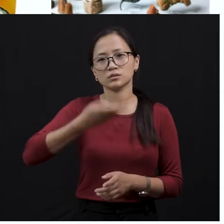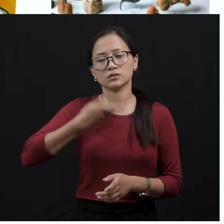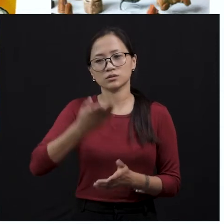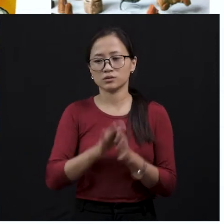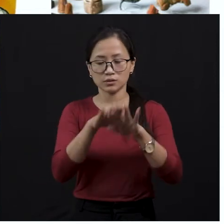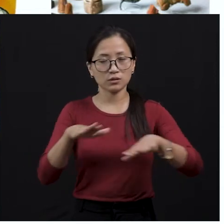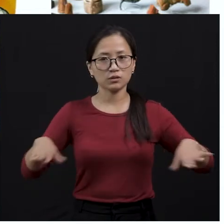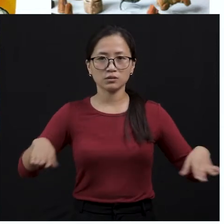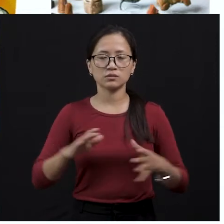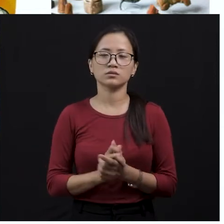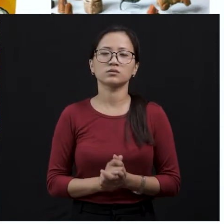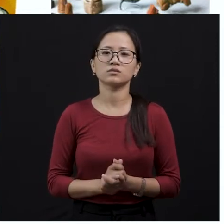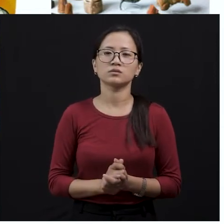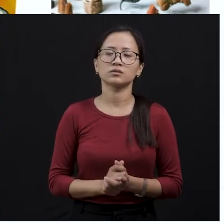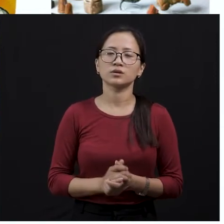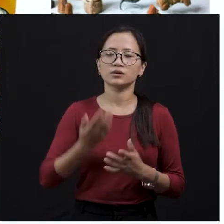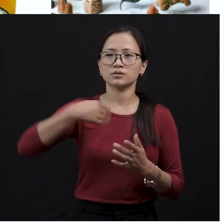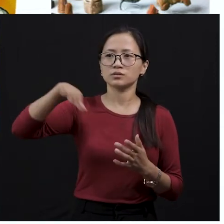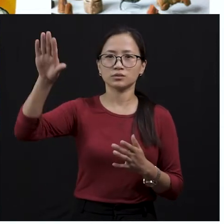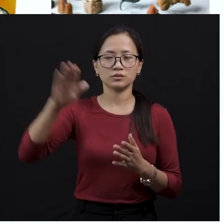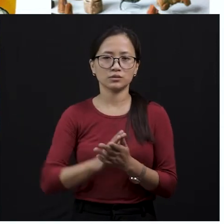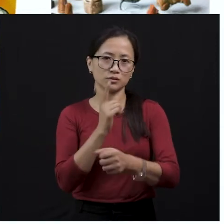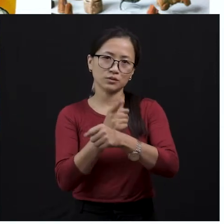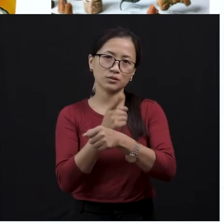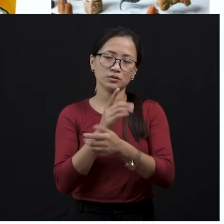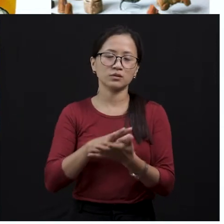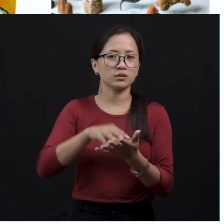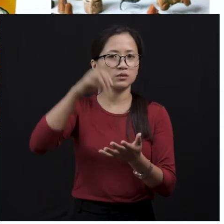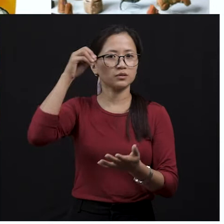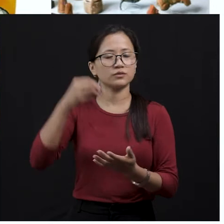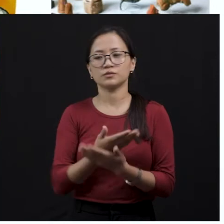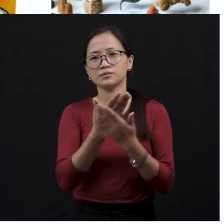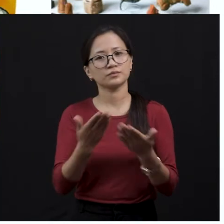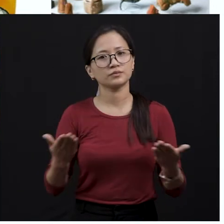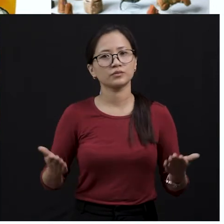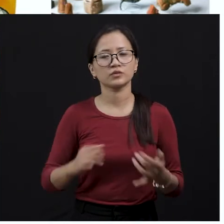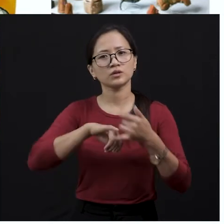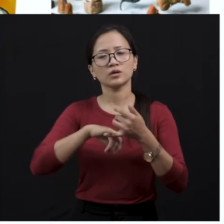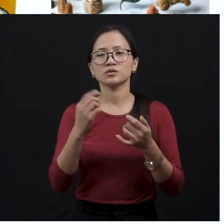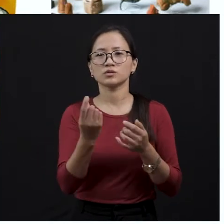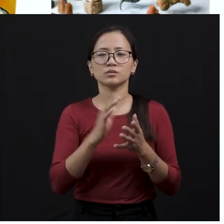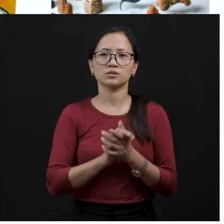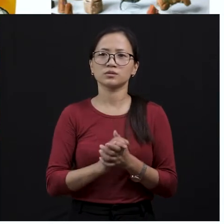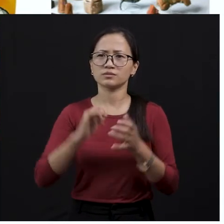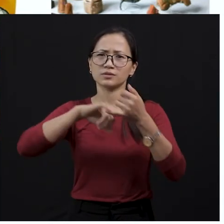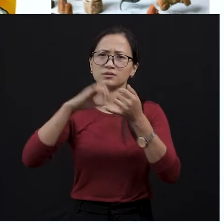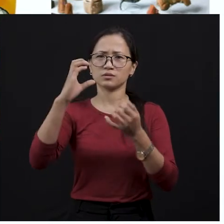their students. So the students would go to their teachers and learn from them subjects like